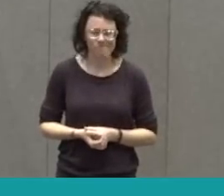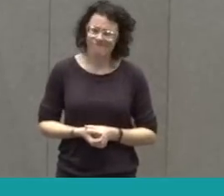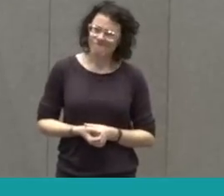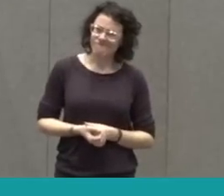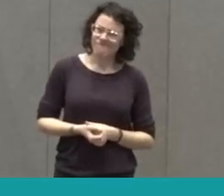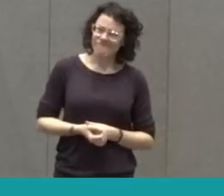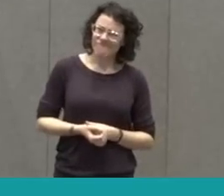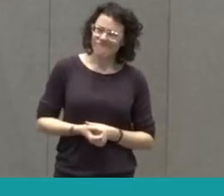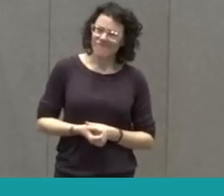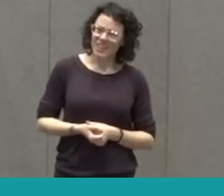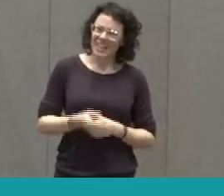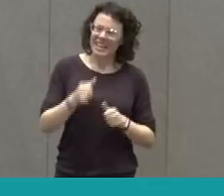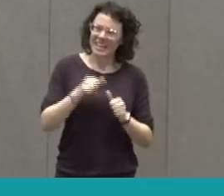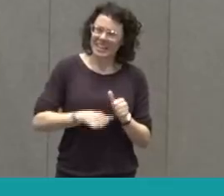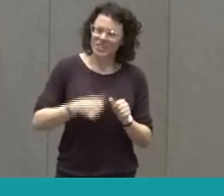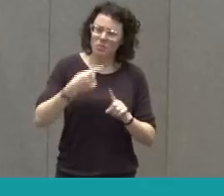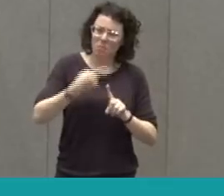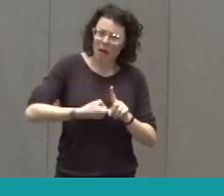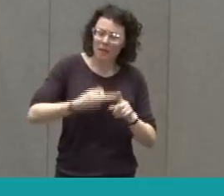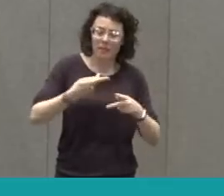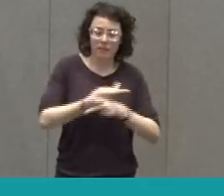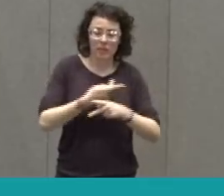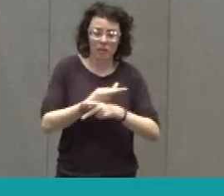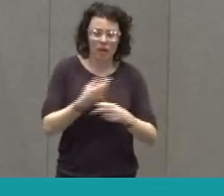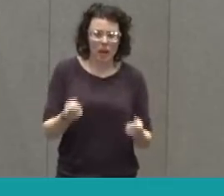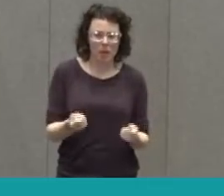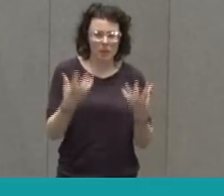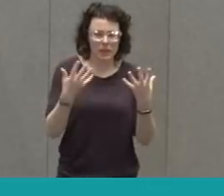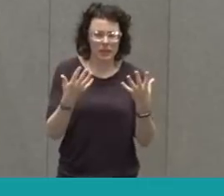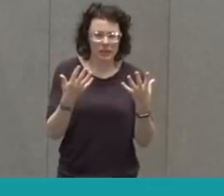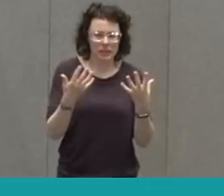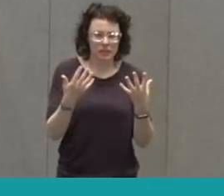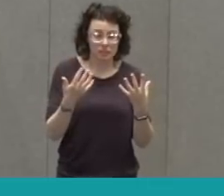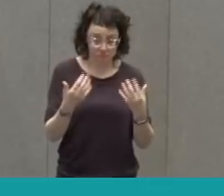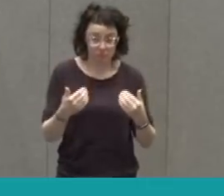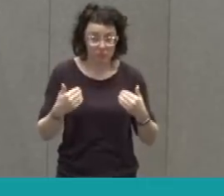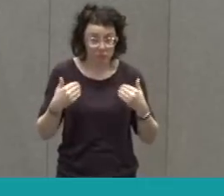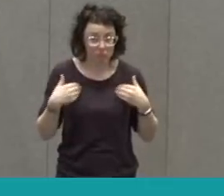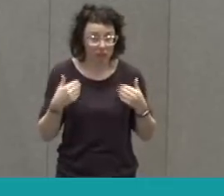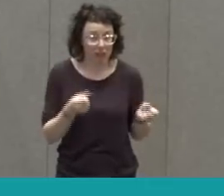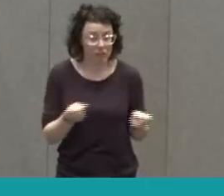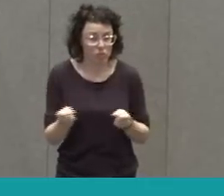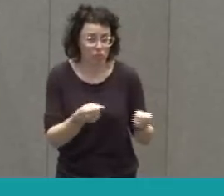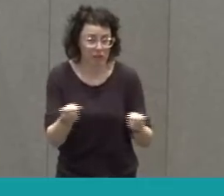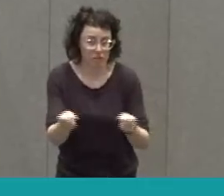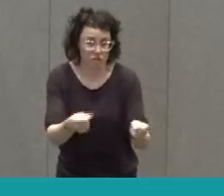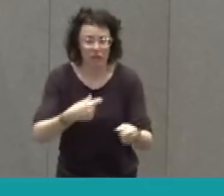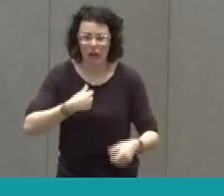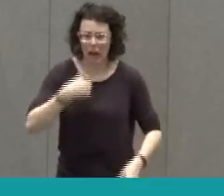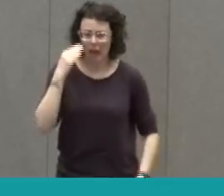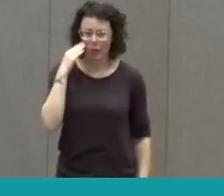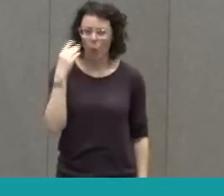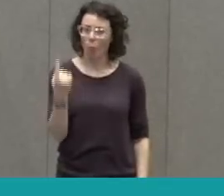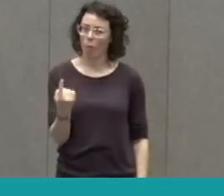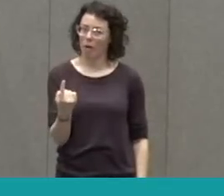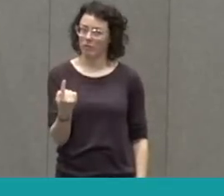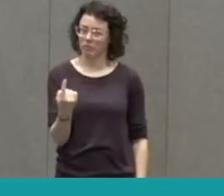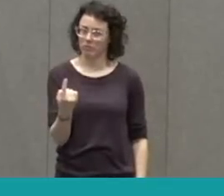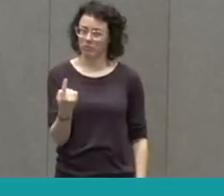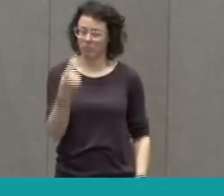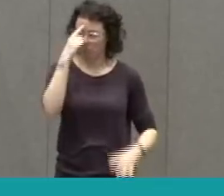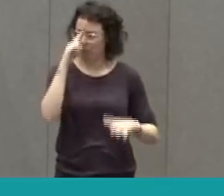many days in a month? Does anybody remember the little trick? And I know there's many out there, and I know of one of them that comes to my mind right